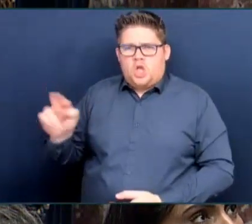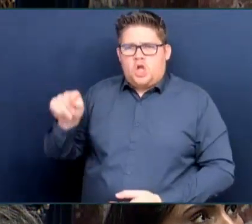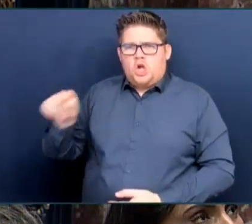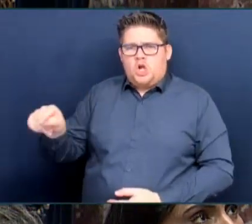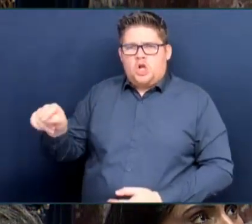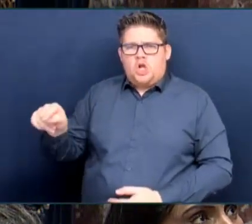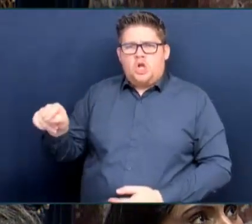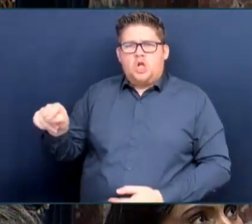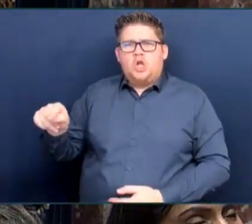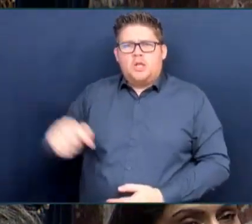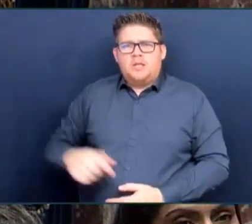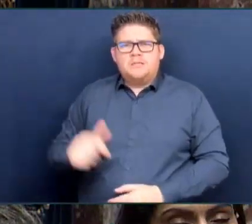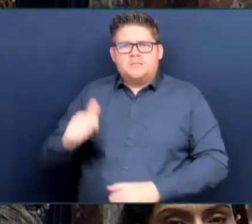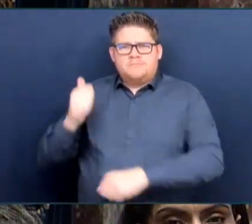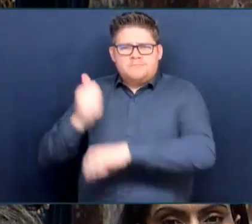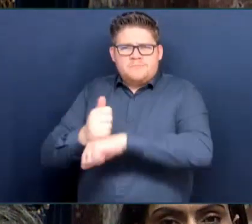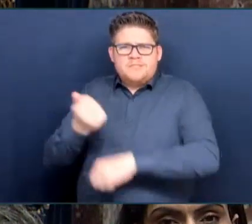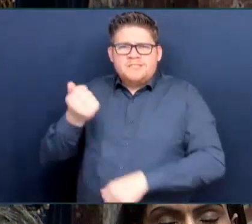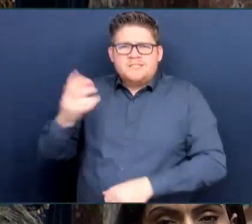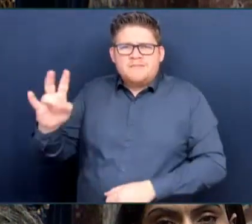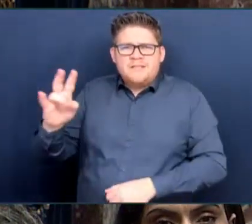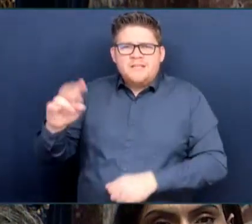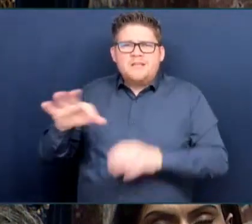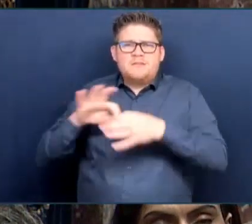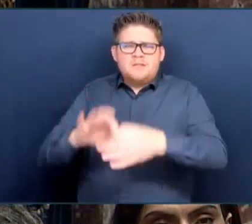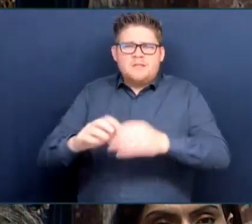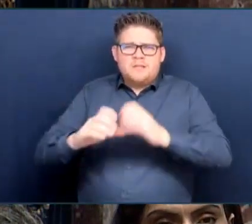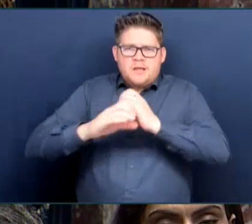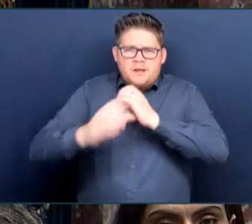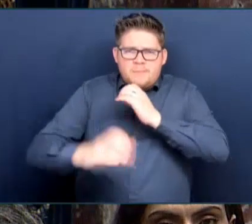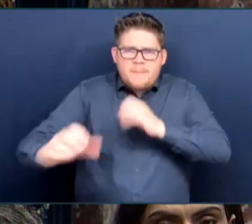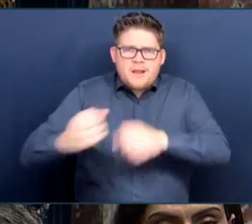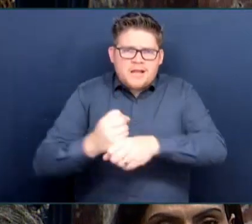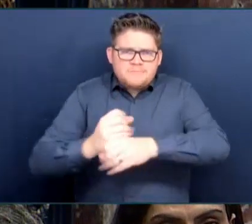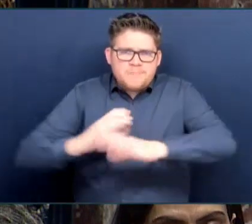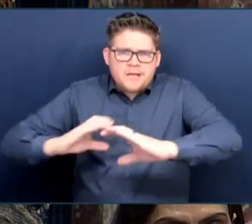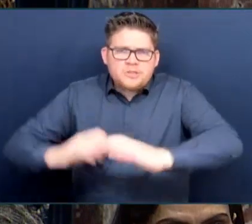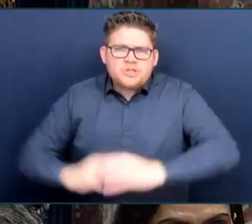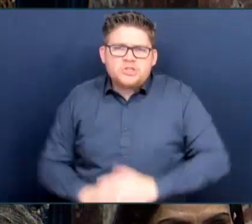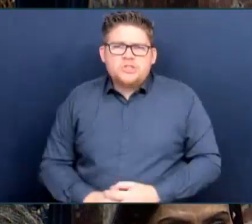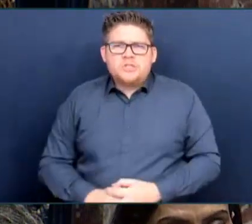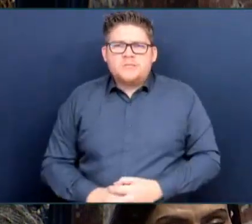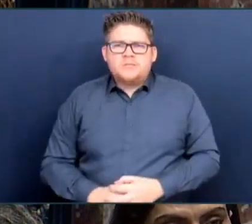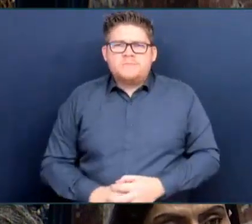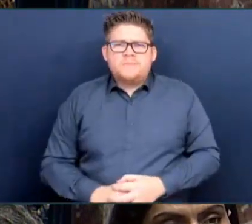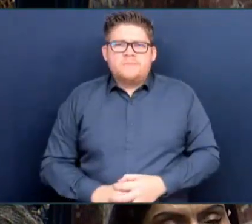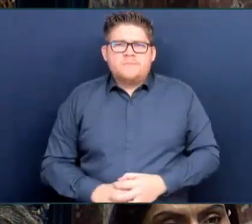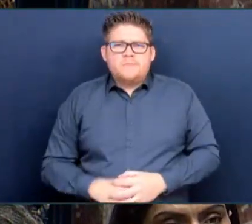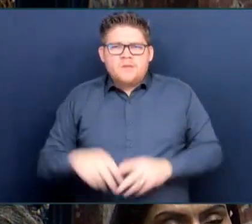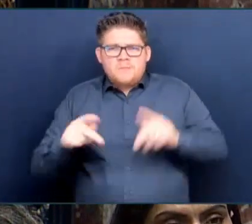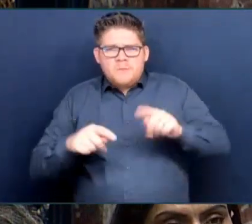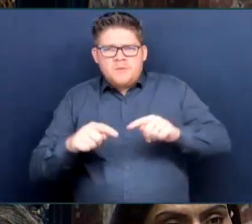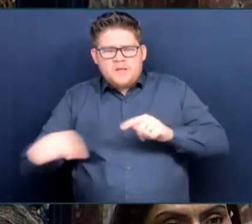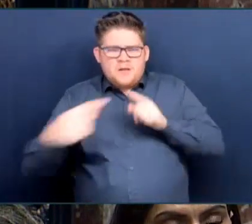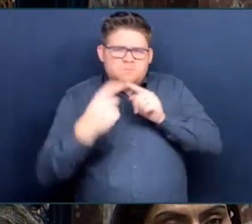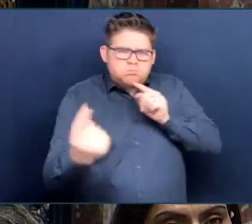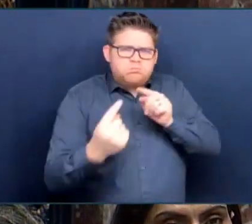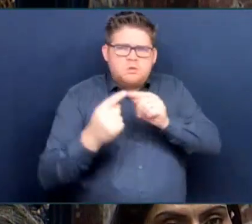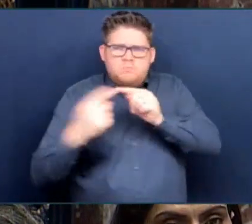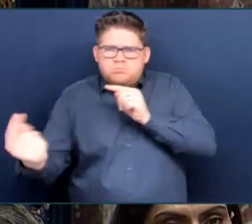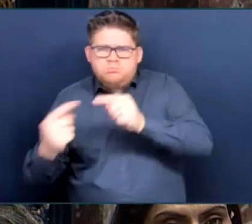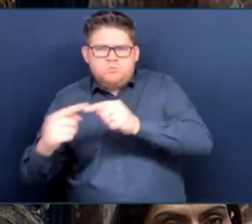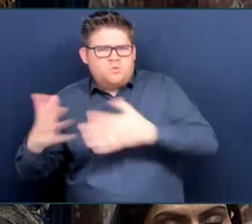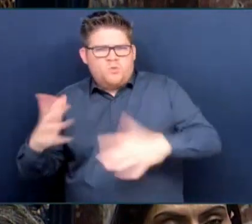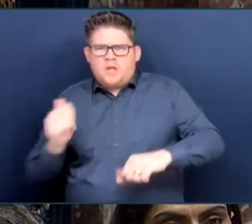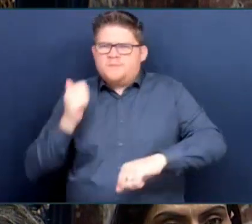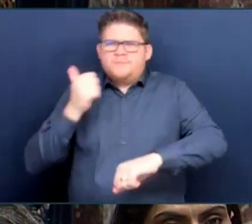expansion projects in the face of broad public opposition and Indigenous assertions of jurisdiction. The CIRG has been accused of unlawful